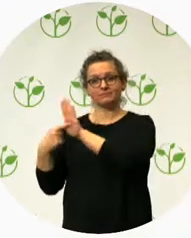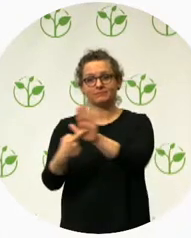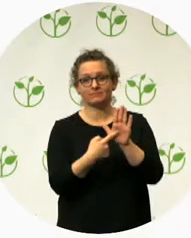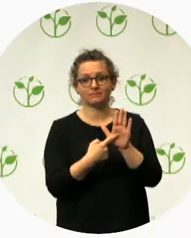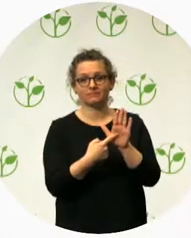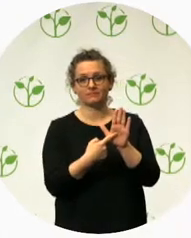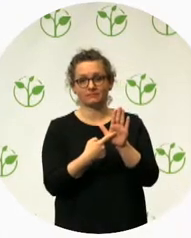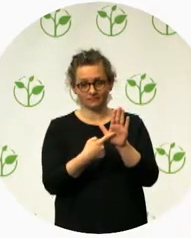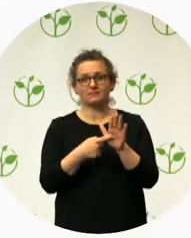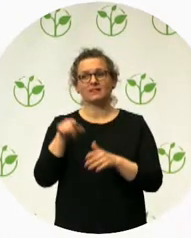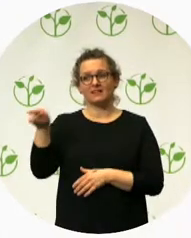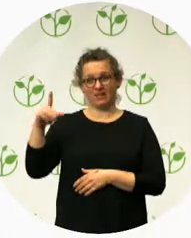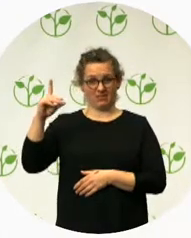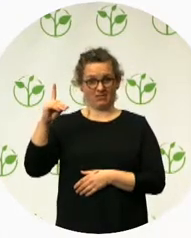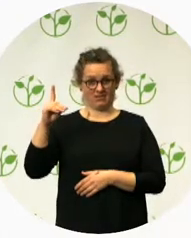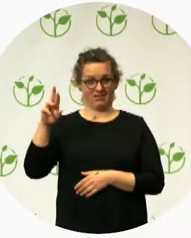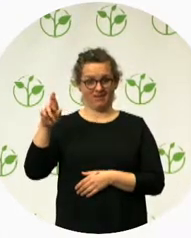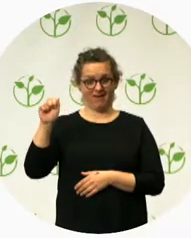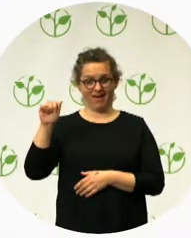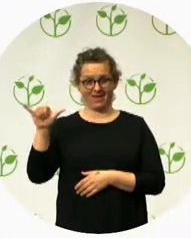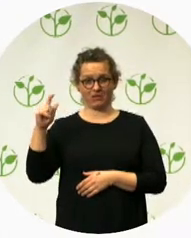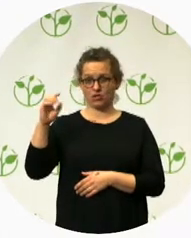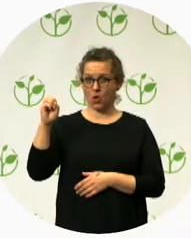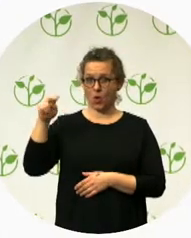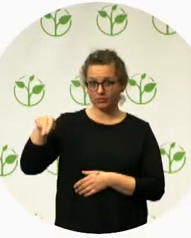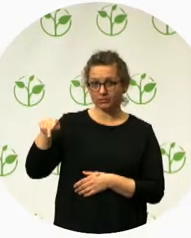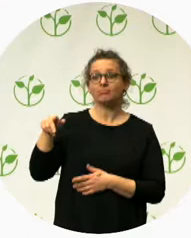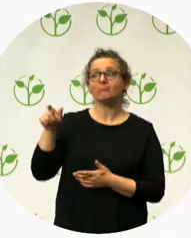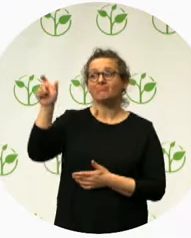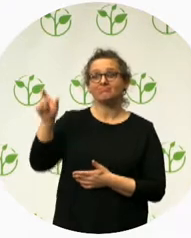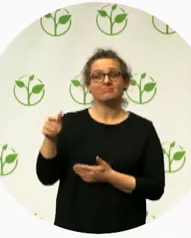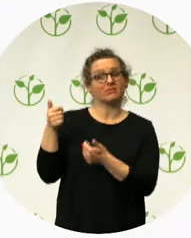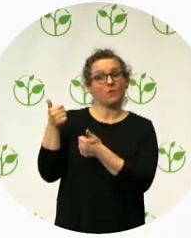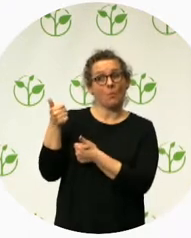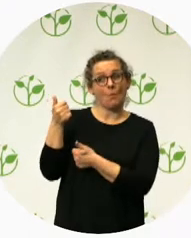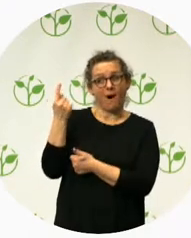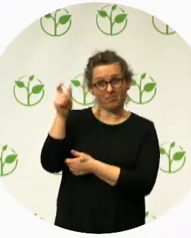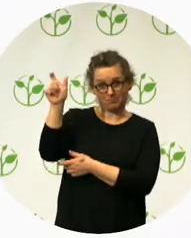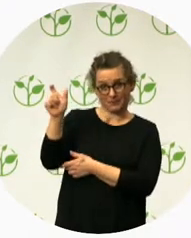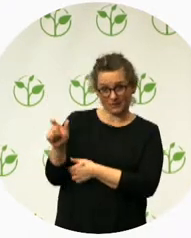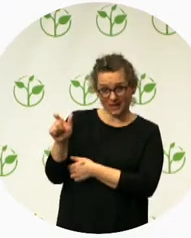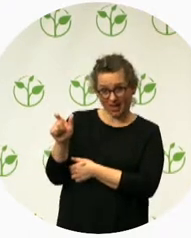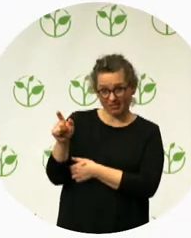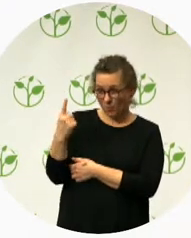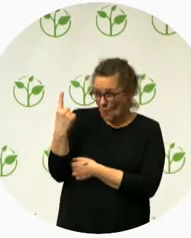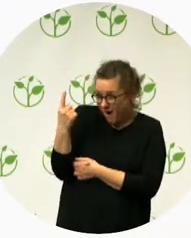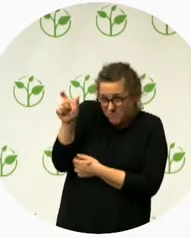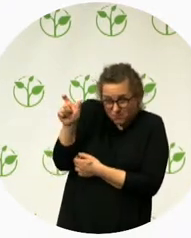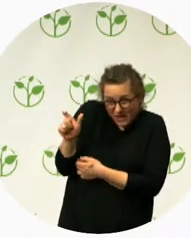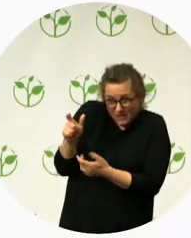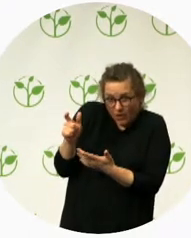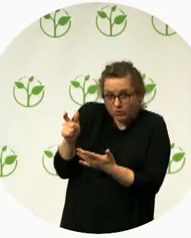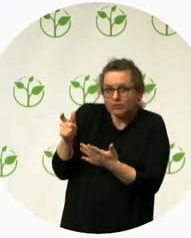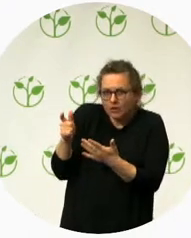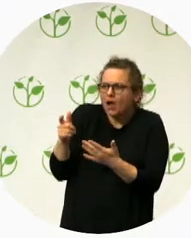and implements just one single innovation from this conference right now, in